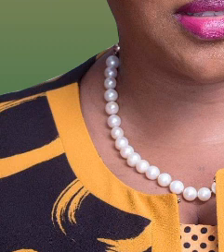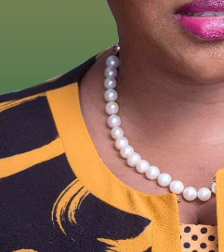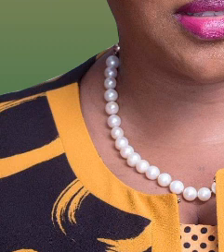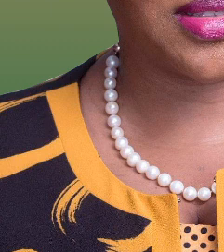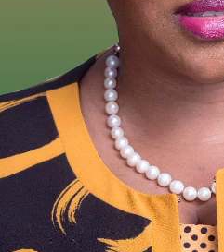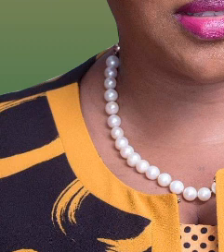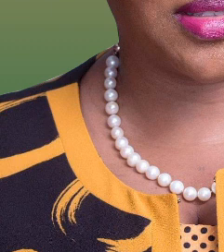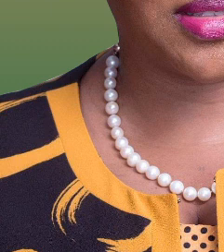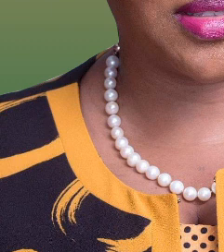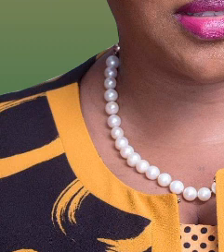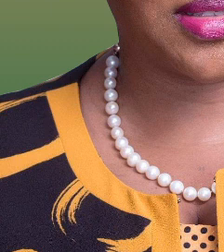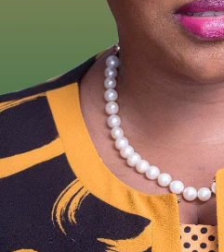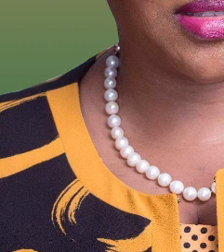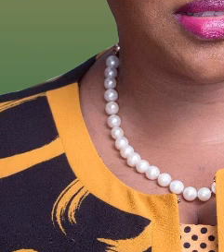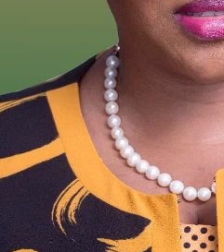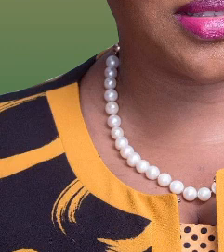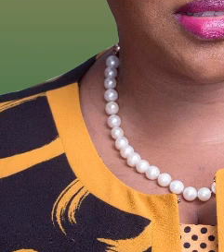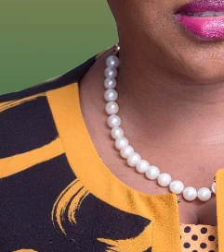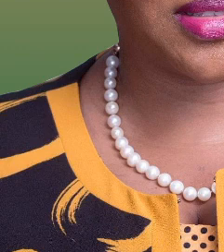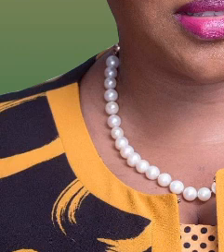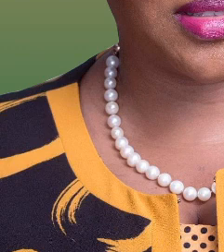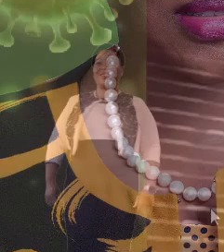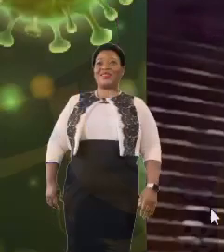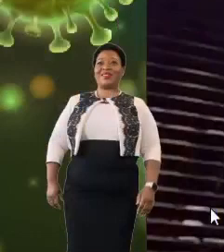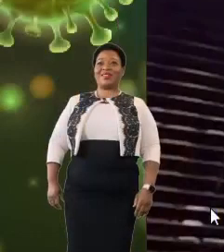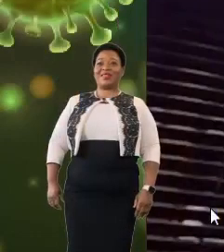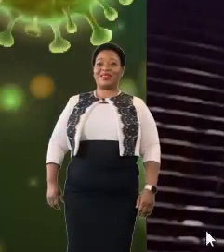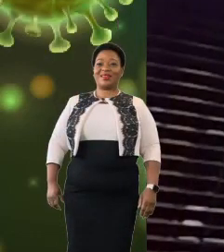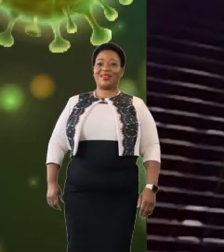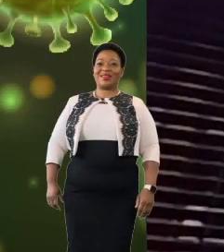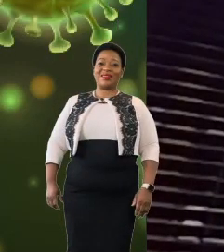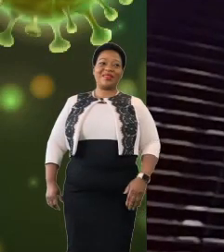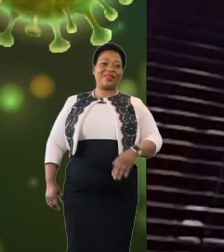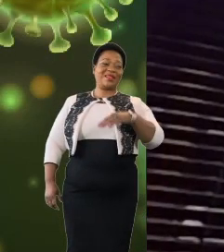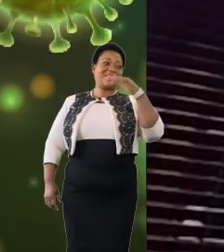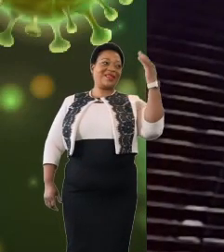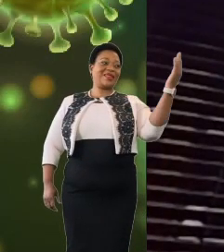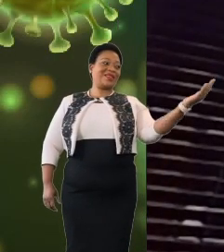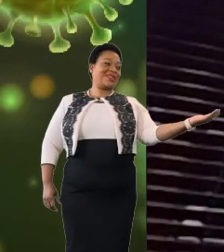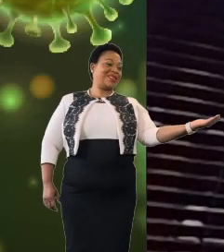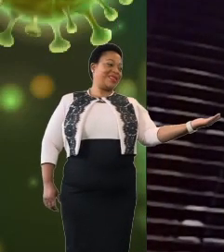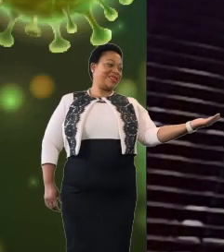because even before the COVID began to hit